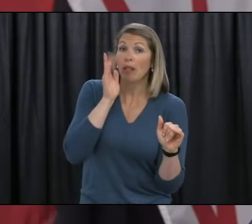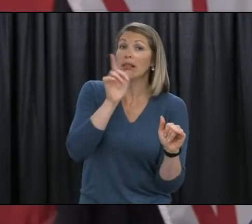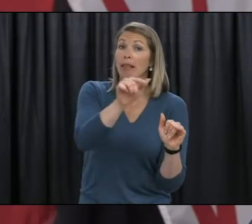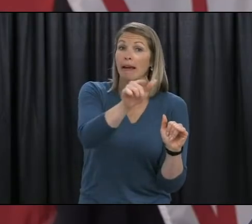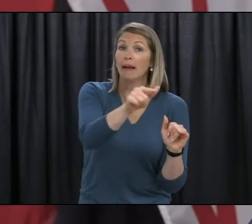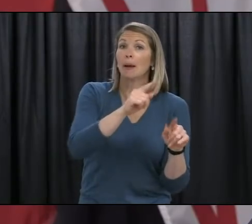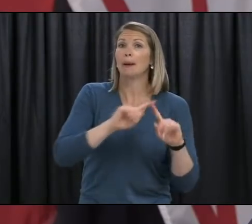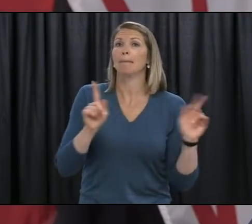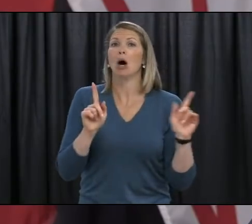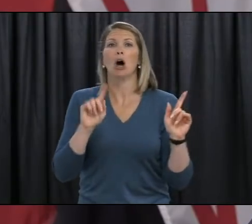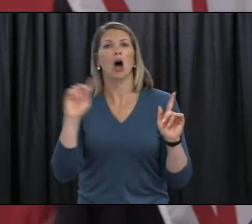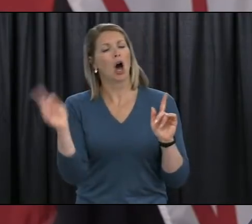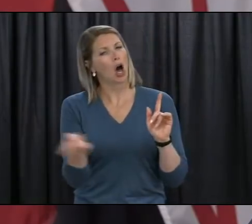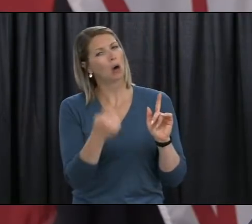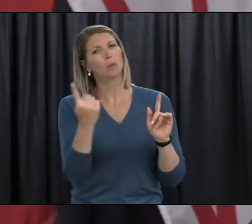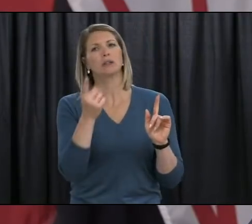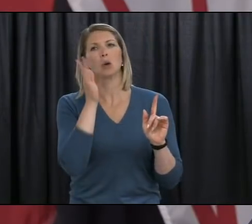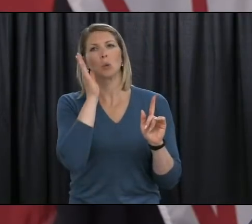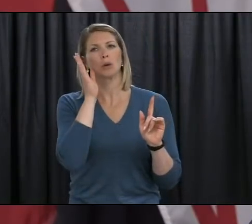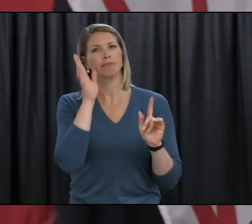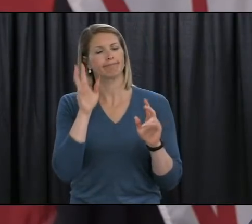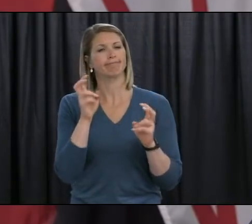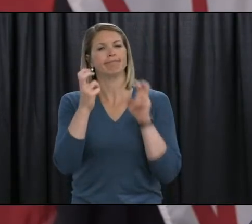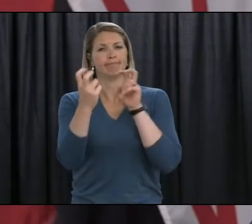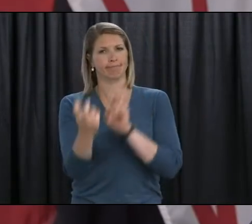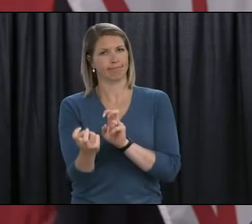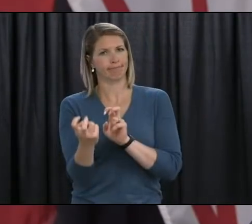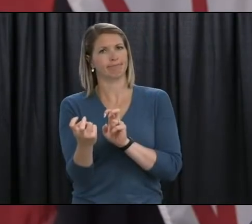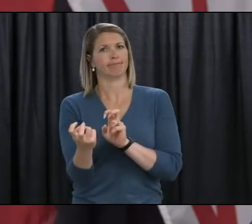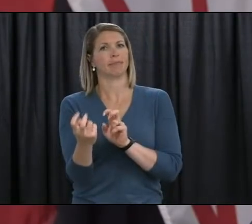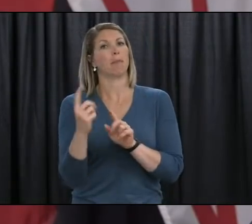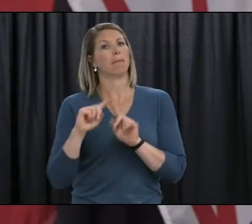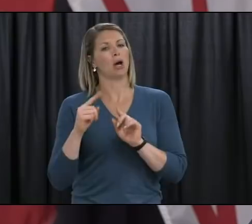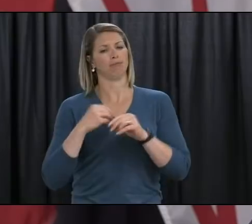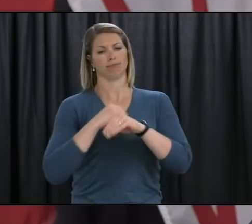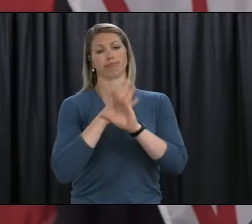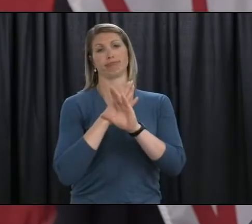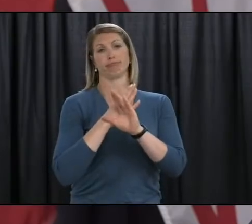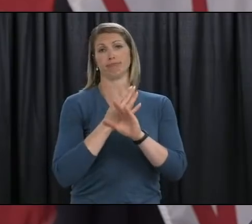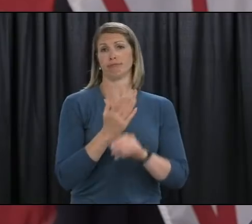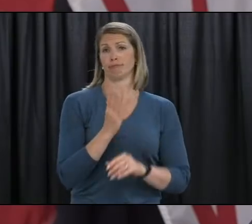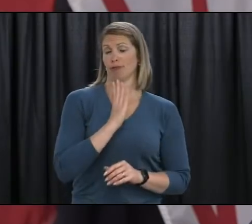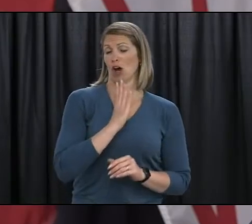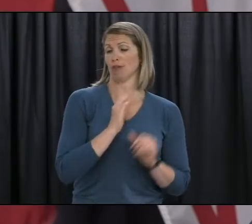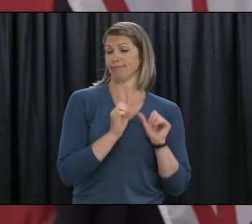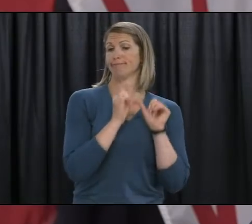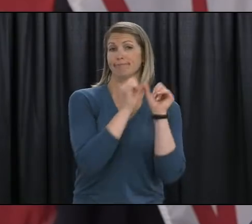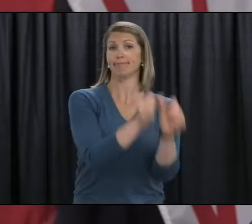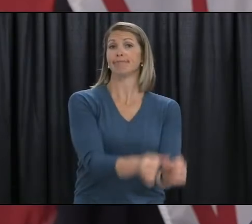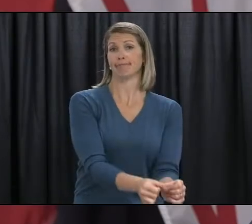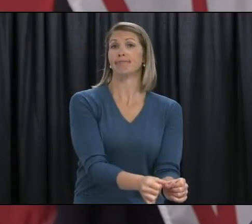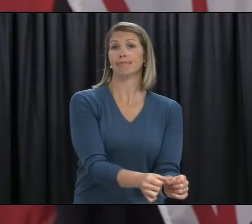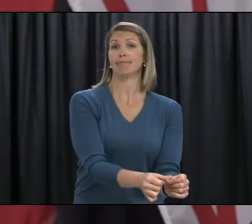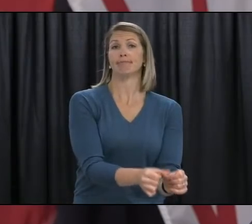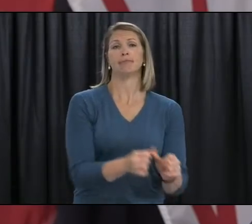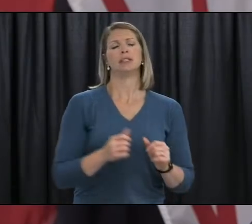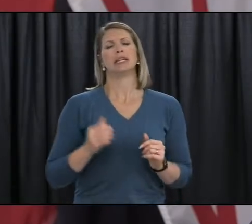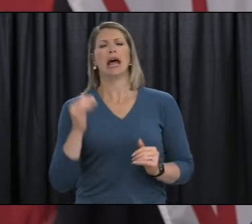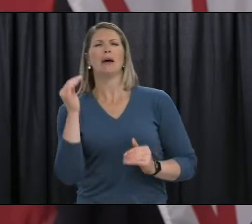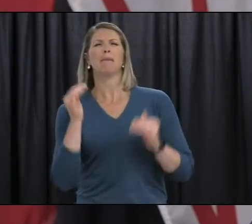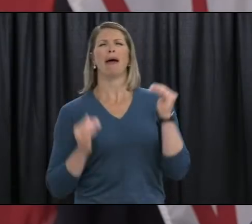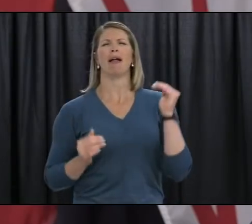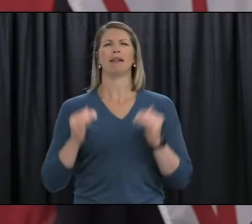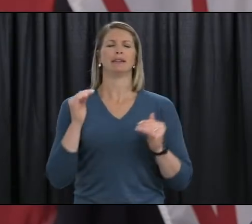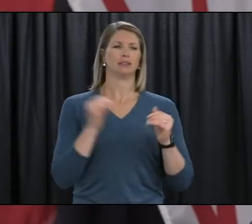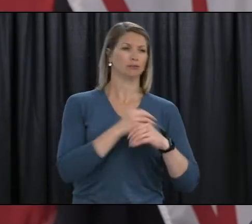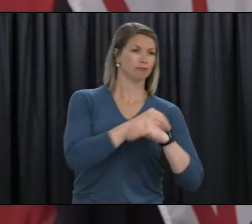those services, would always be something that will be must be available as well. So it's been complementing what's been ongoing, and